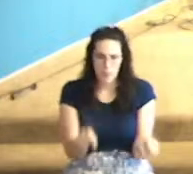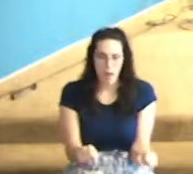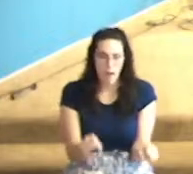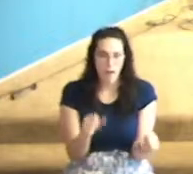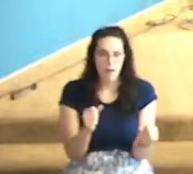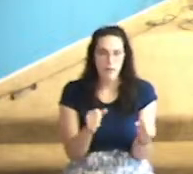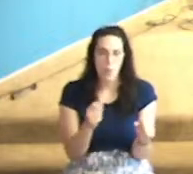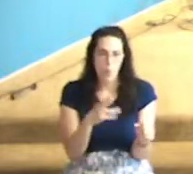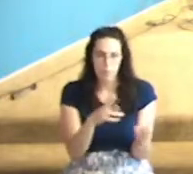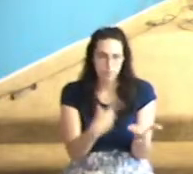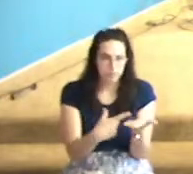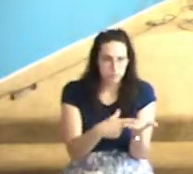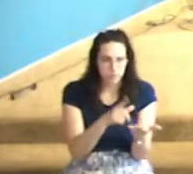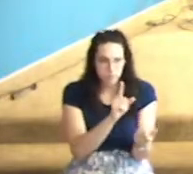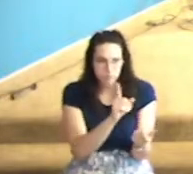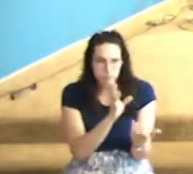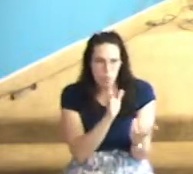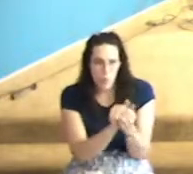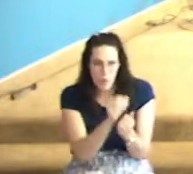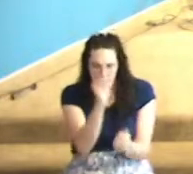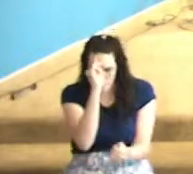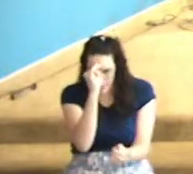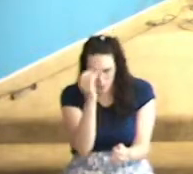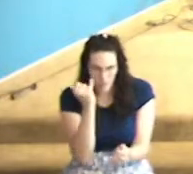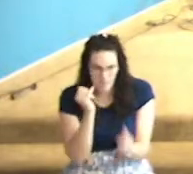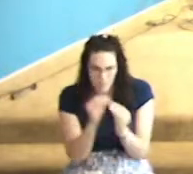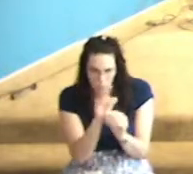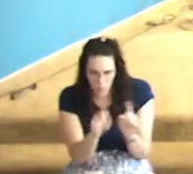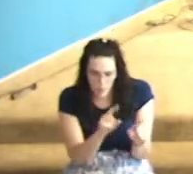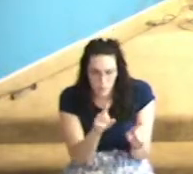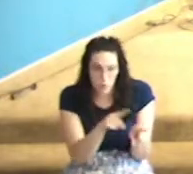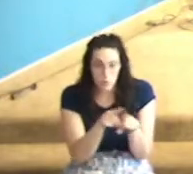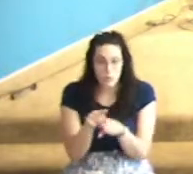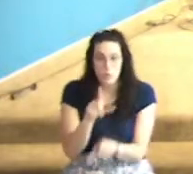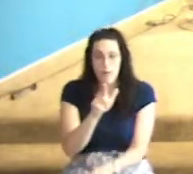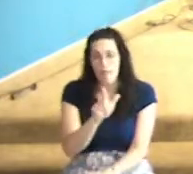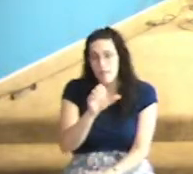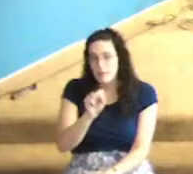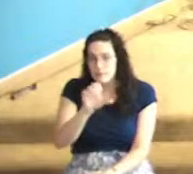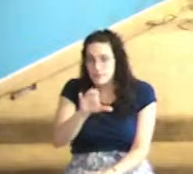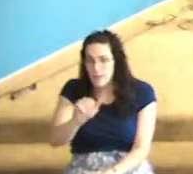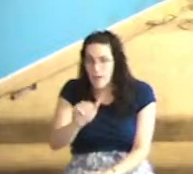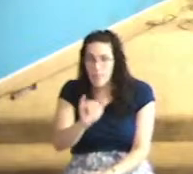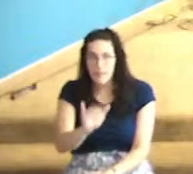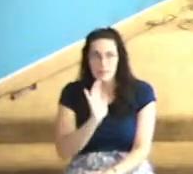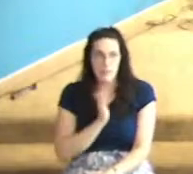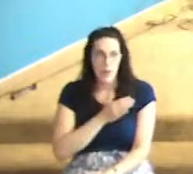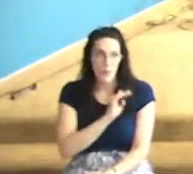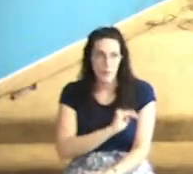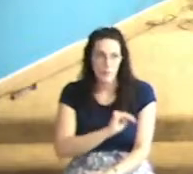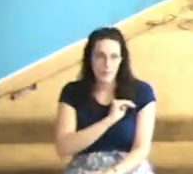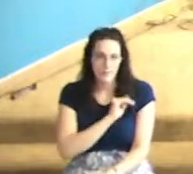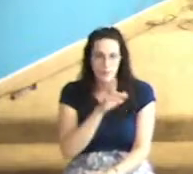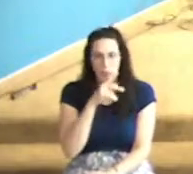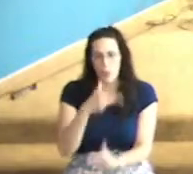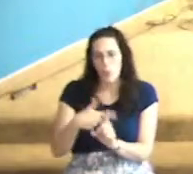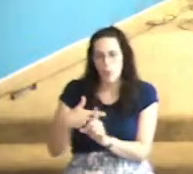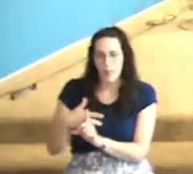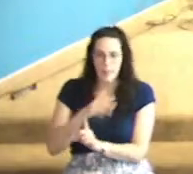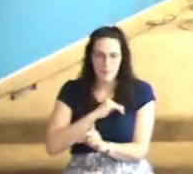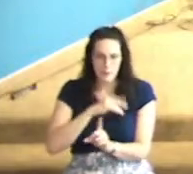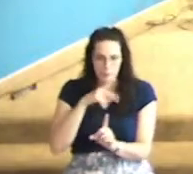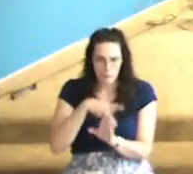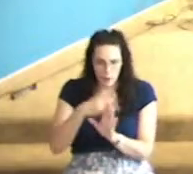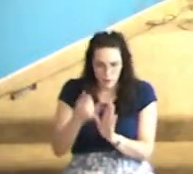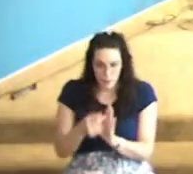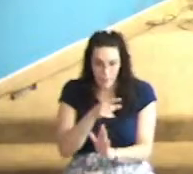get with Michael if you have more questions on that. Also, Lake Springfield Christian Assembly is our mission, kind of our quarterly mission